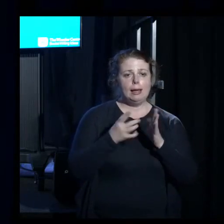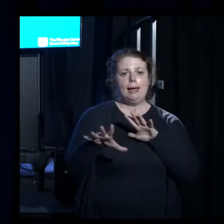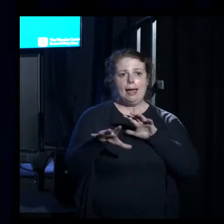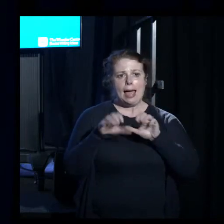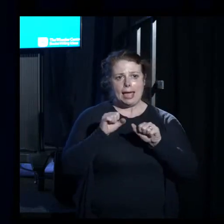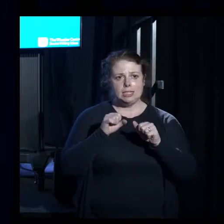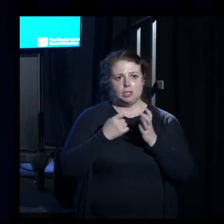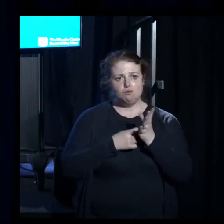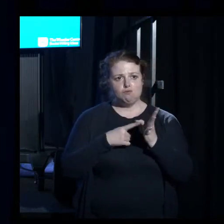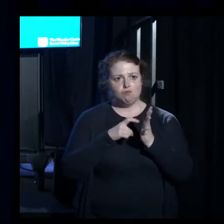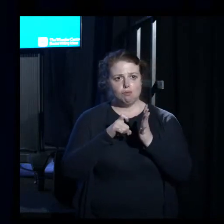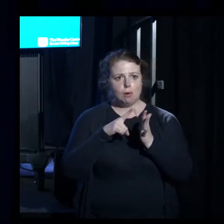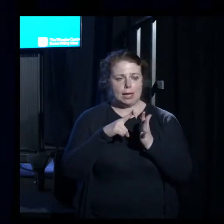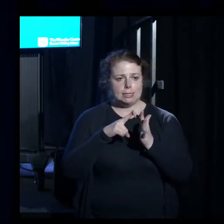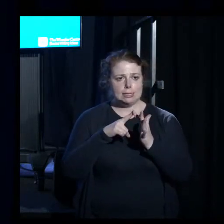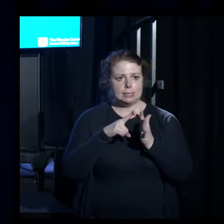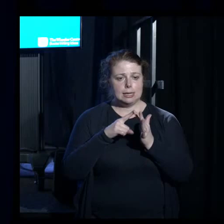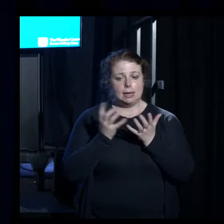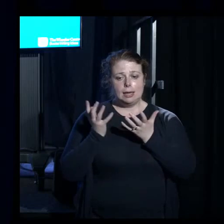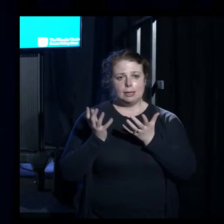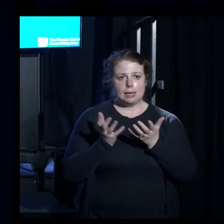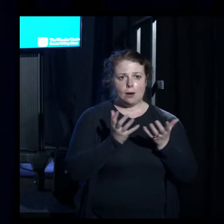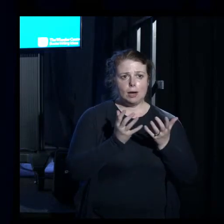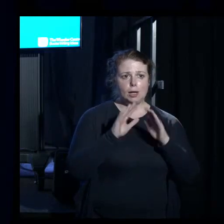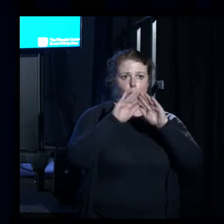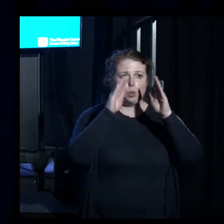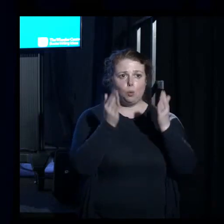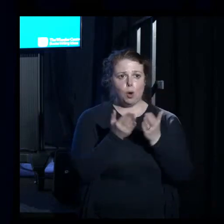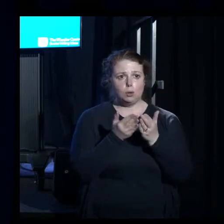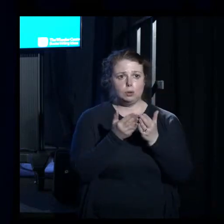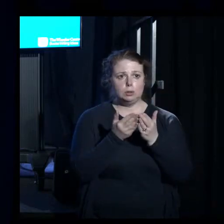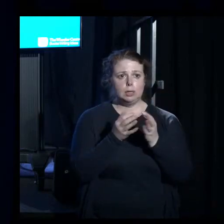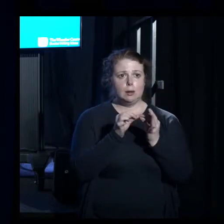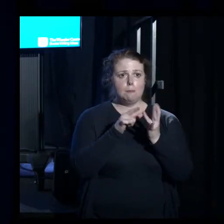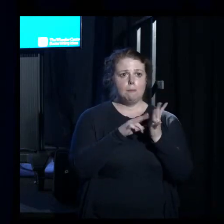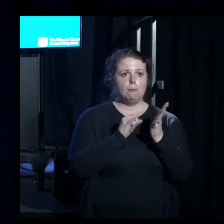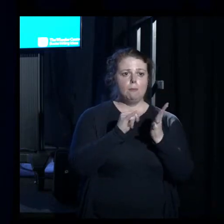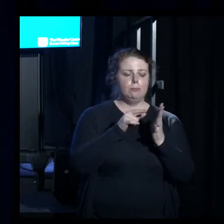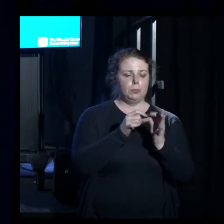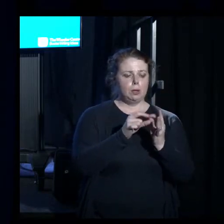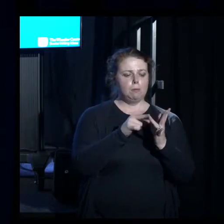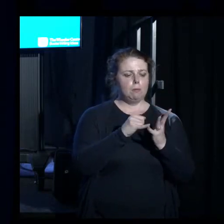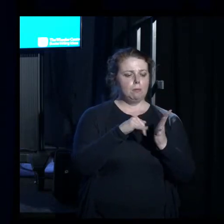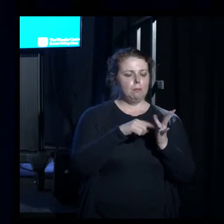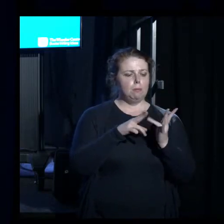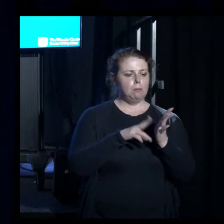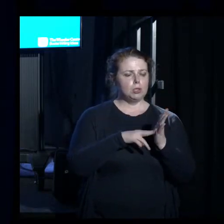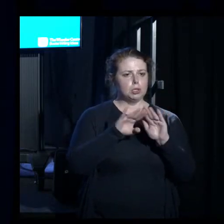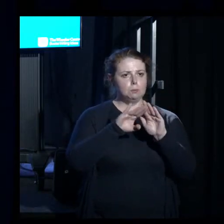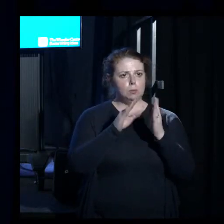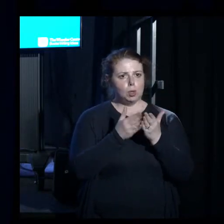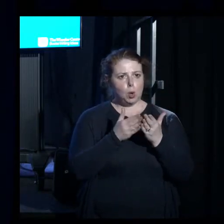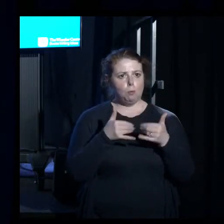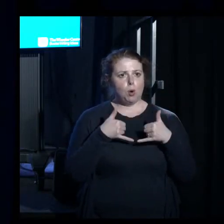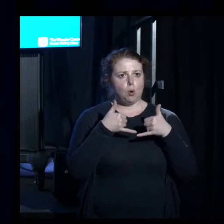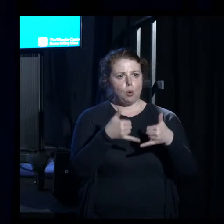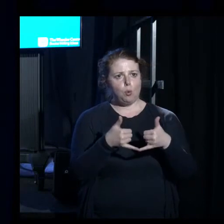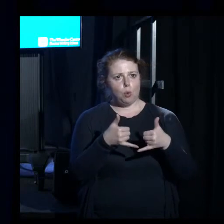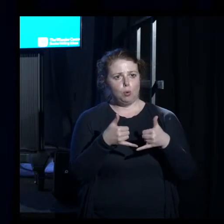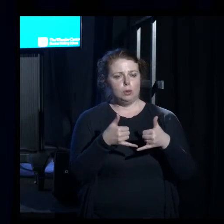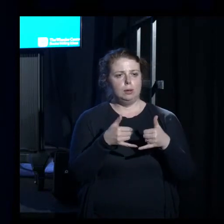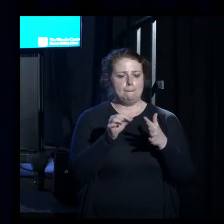poetry collection Carrying the World, and the Boston Globe Horn Prize-winning picture book The Patchwork Bike, illustrated by Van T.